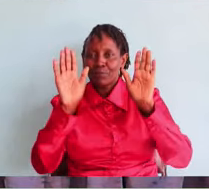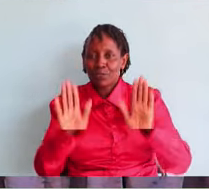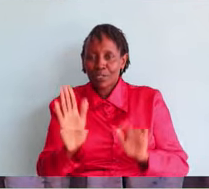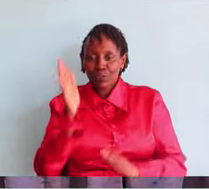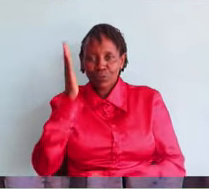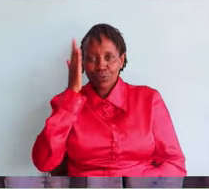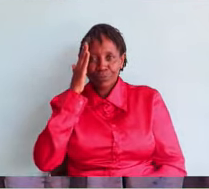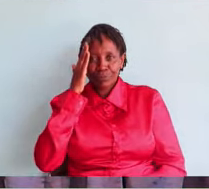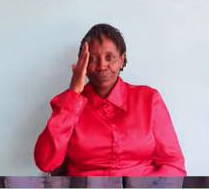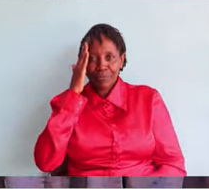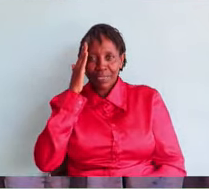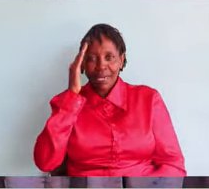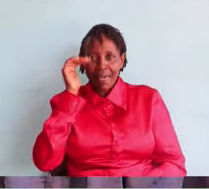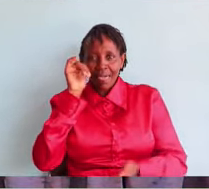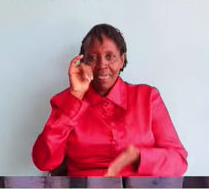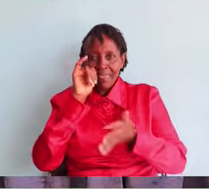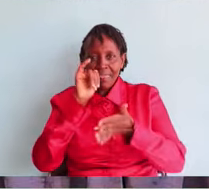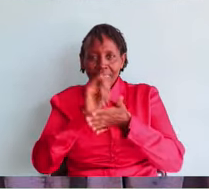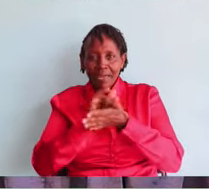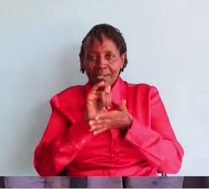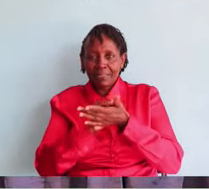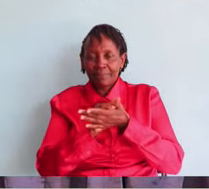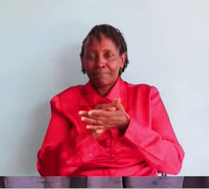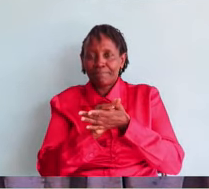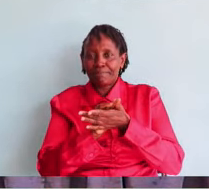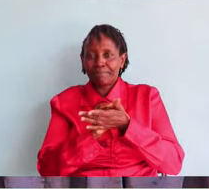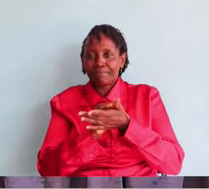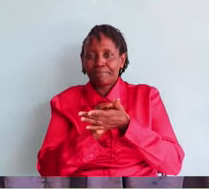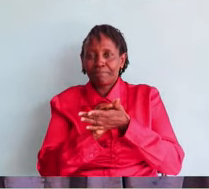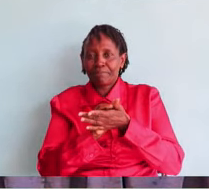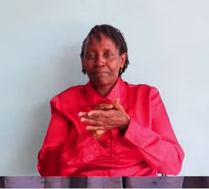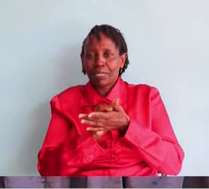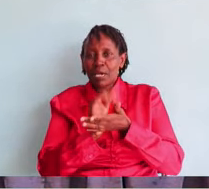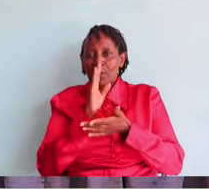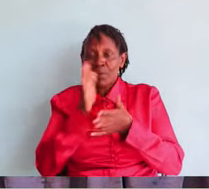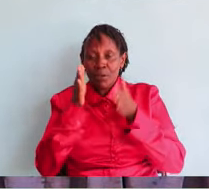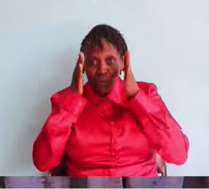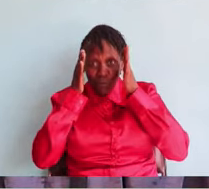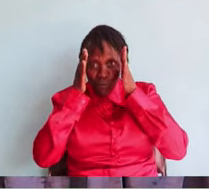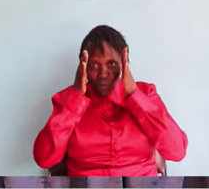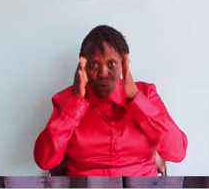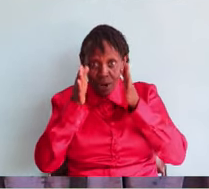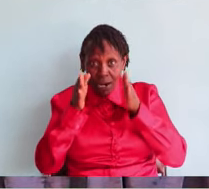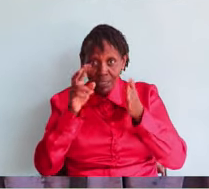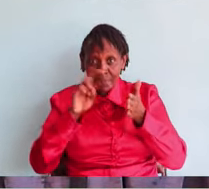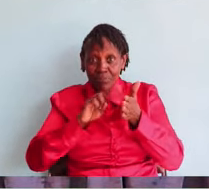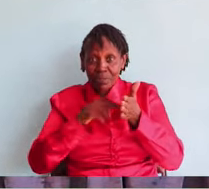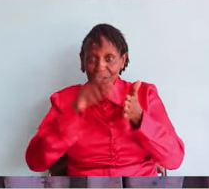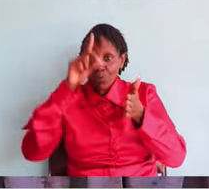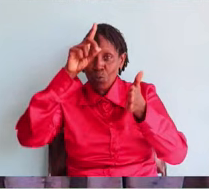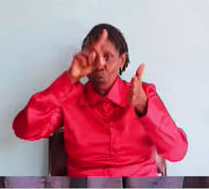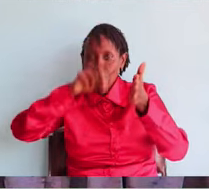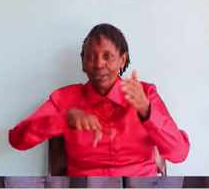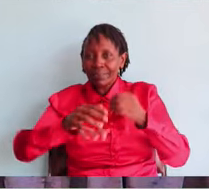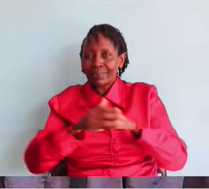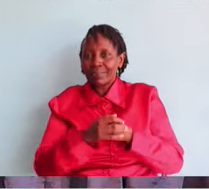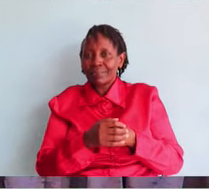note that that being devoted actually means that you are